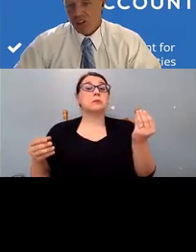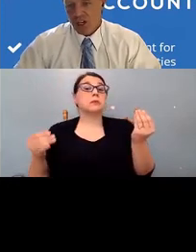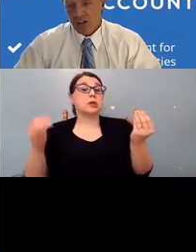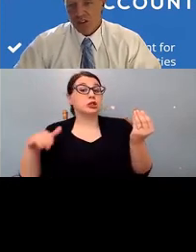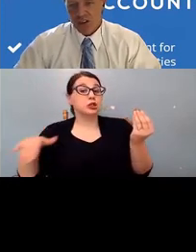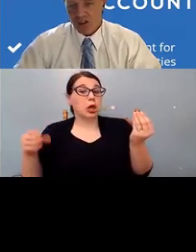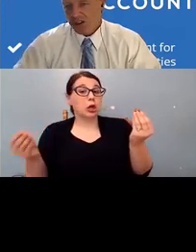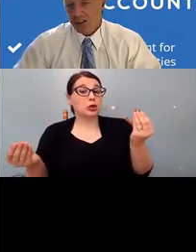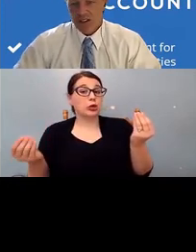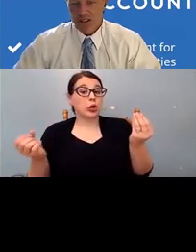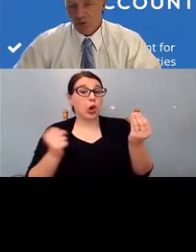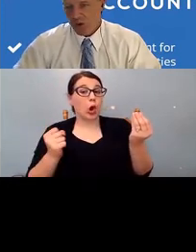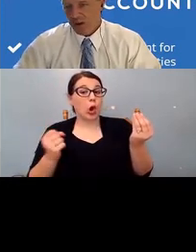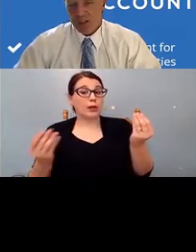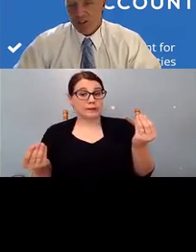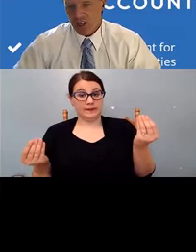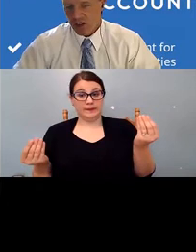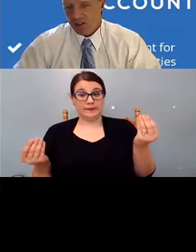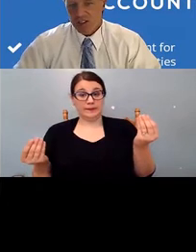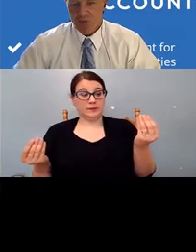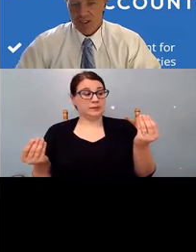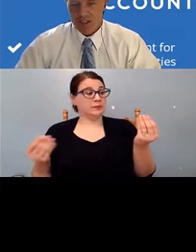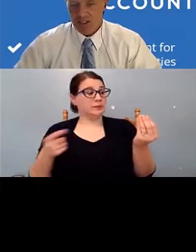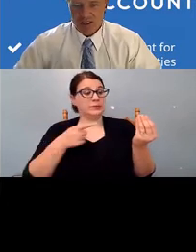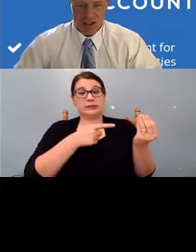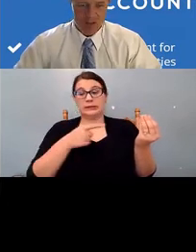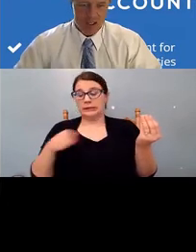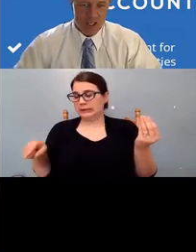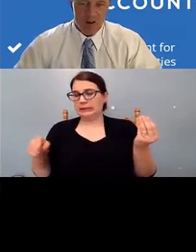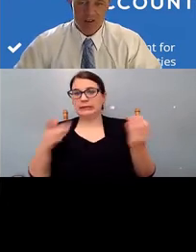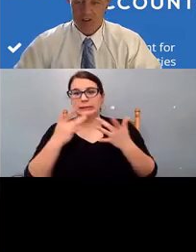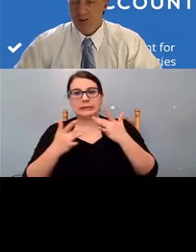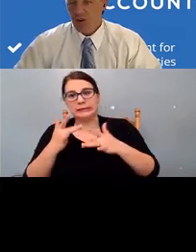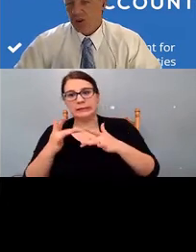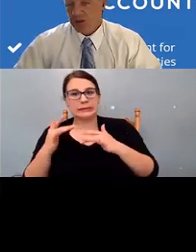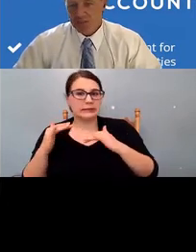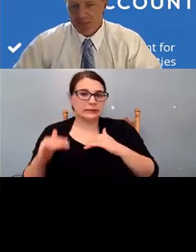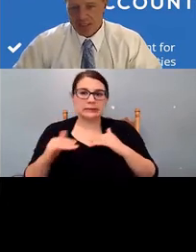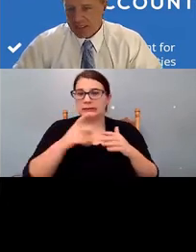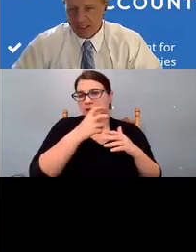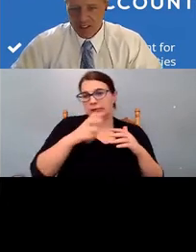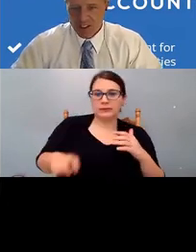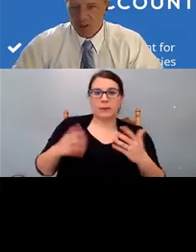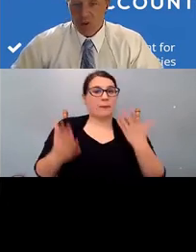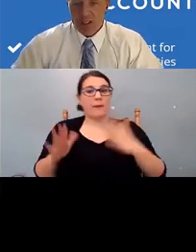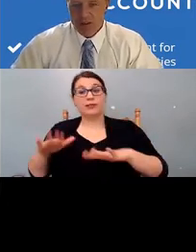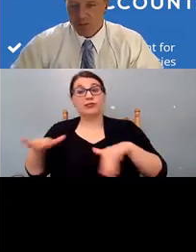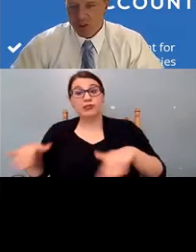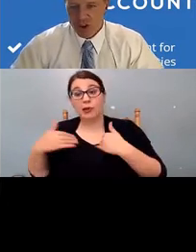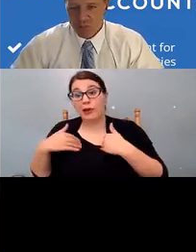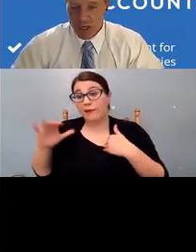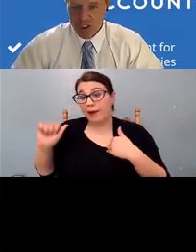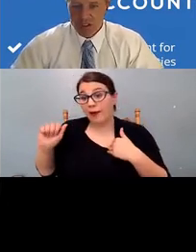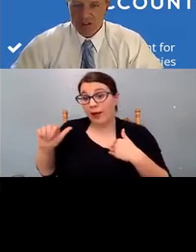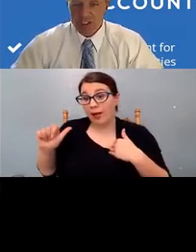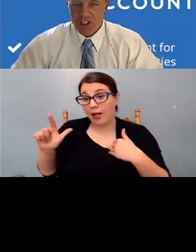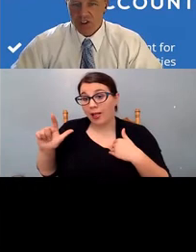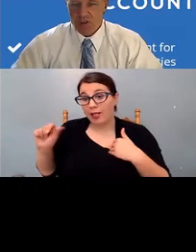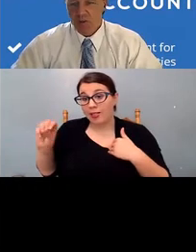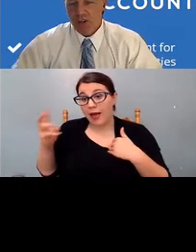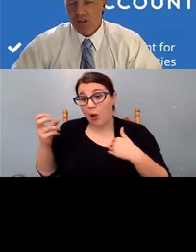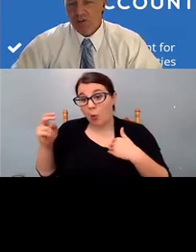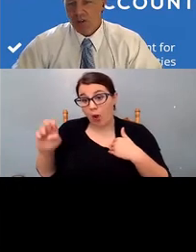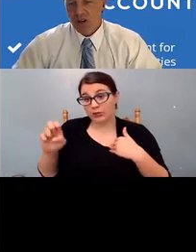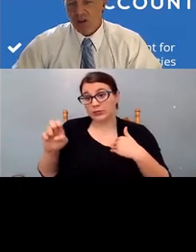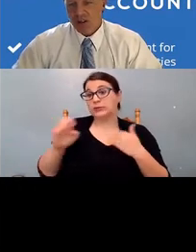to the child's card whenever that child needs money. Let's say they have an allowance, or you want to give them a certain budget, then you can just